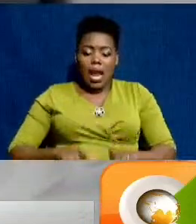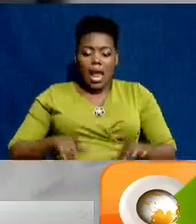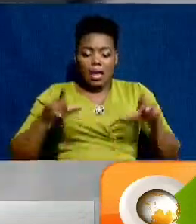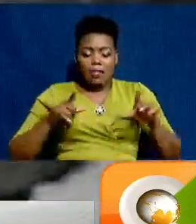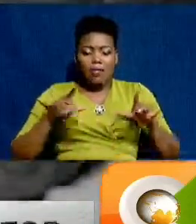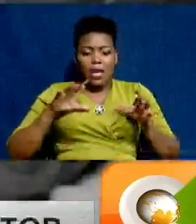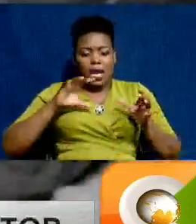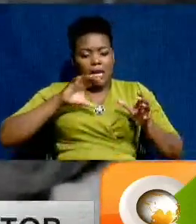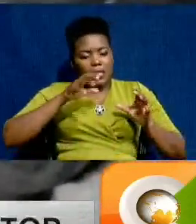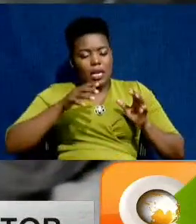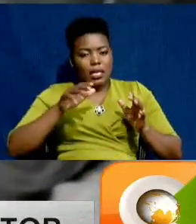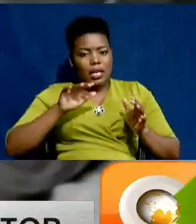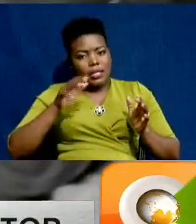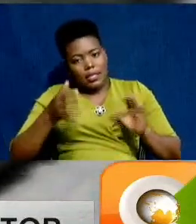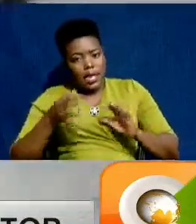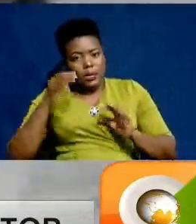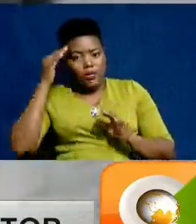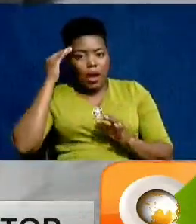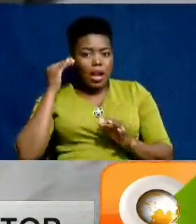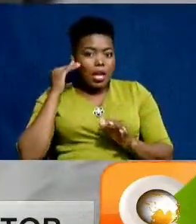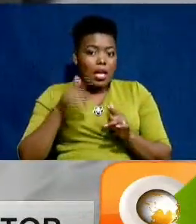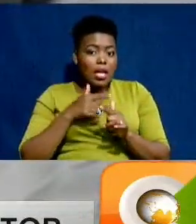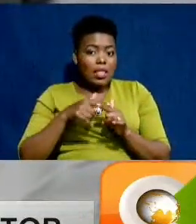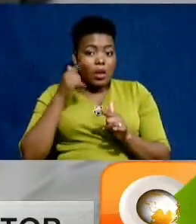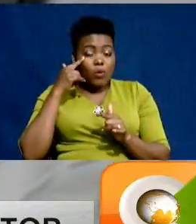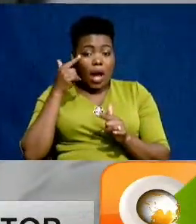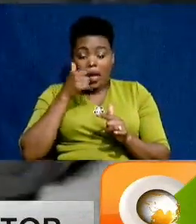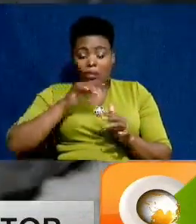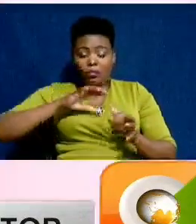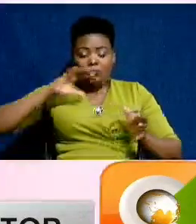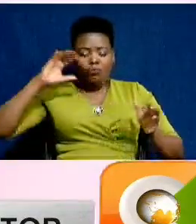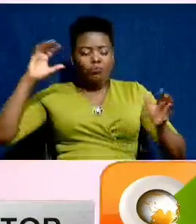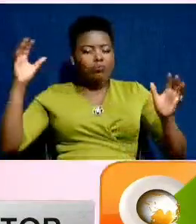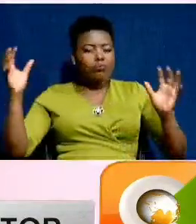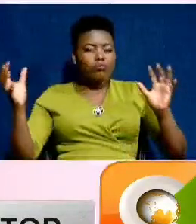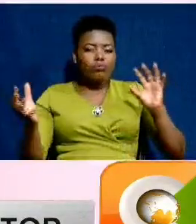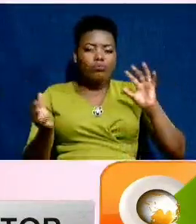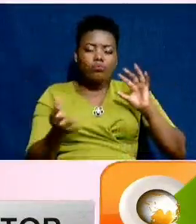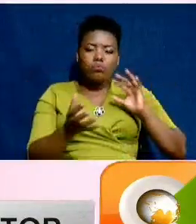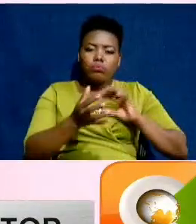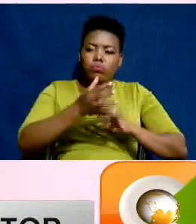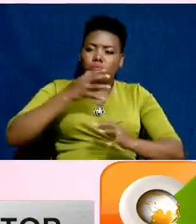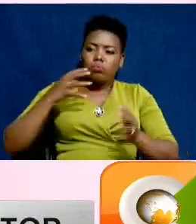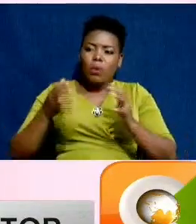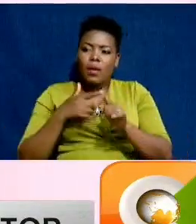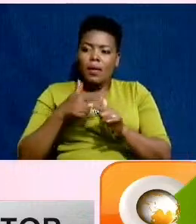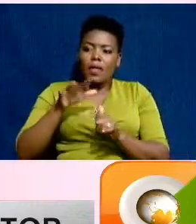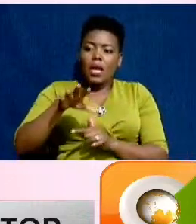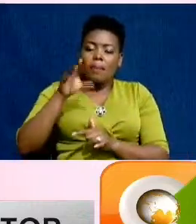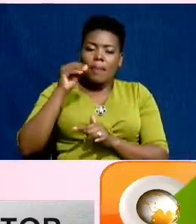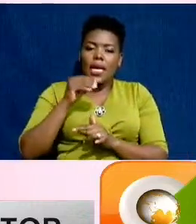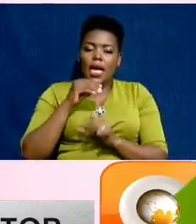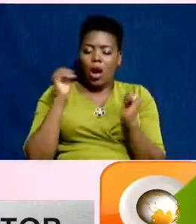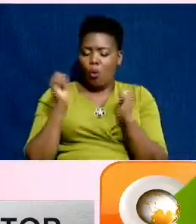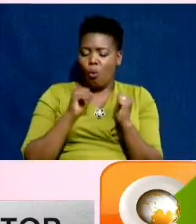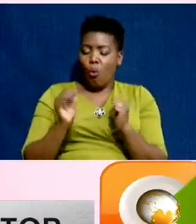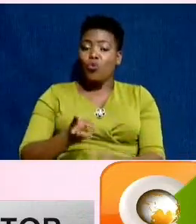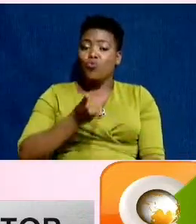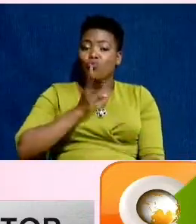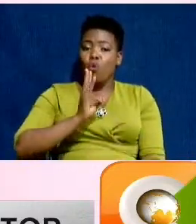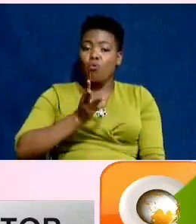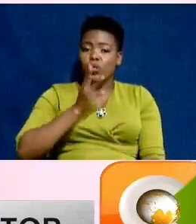and you're alive, your eyes will roll. Mm-hmm. Then the second thing I have to do then is I take cold, ice cold water in a